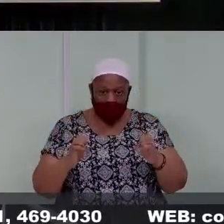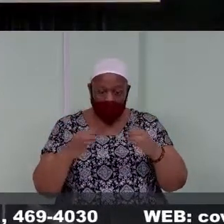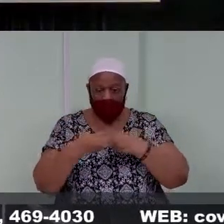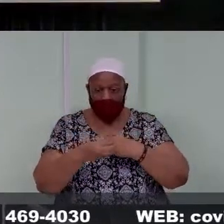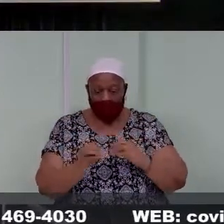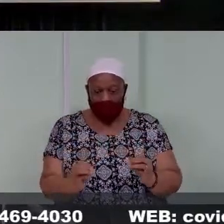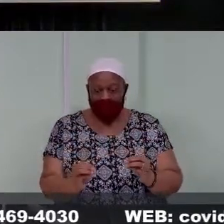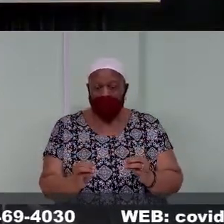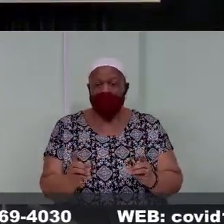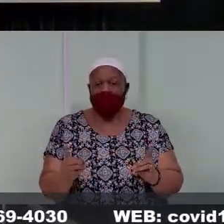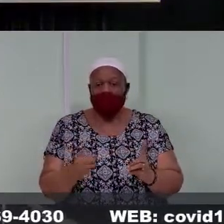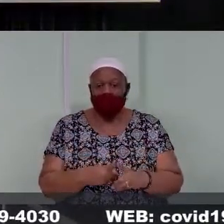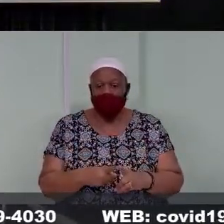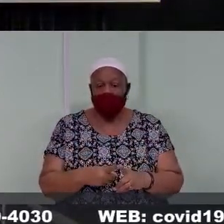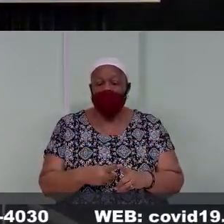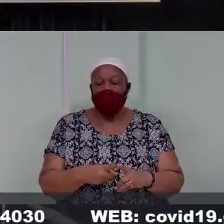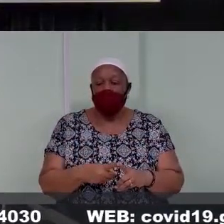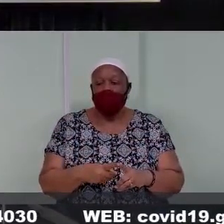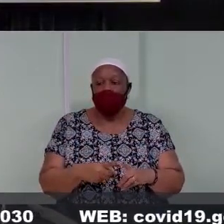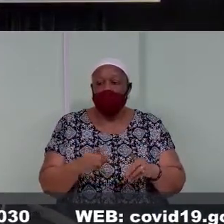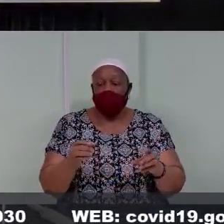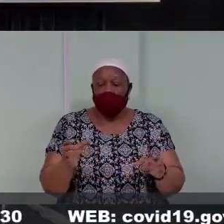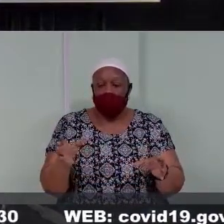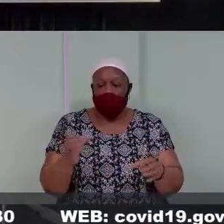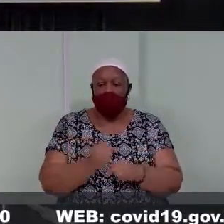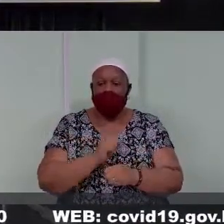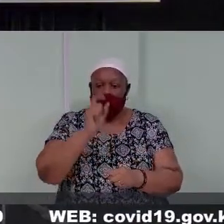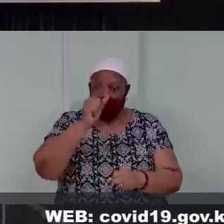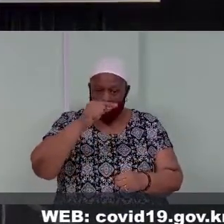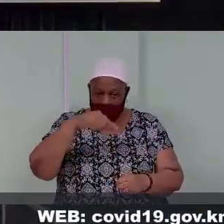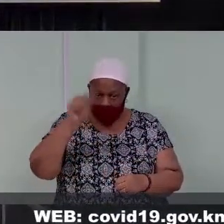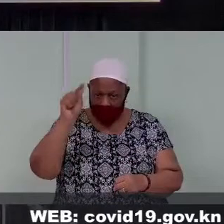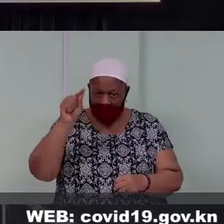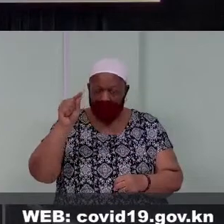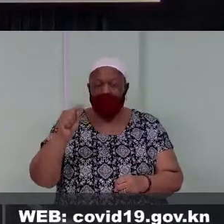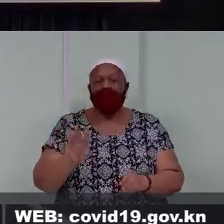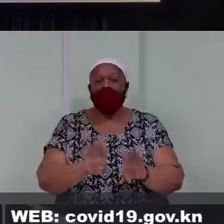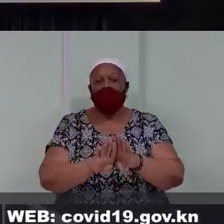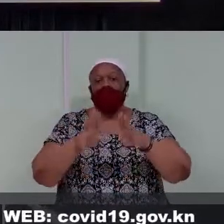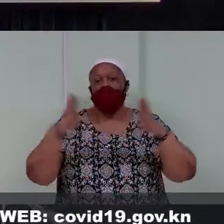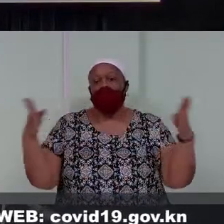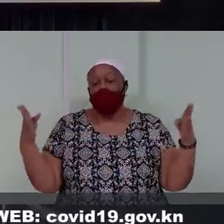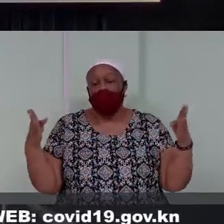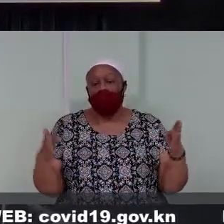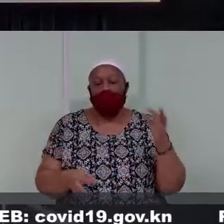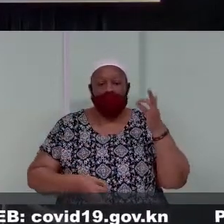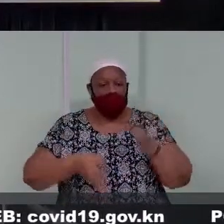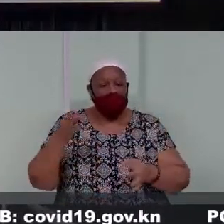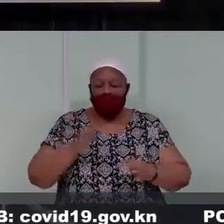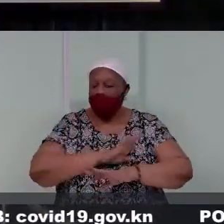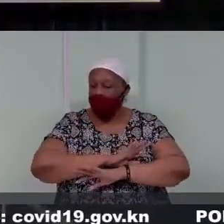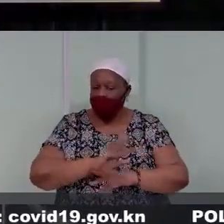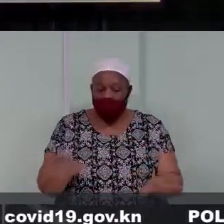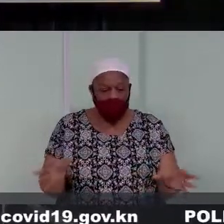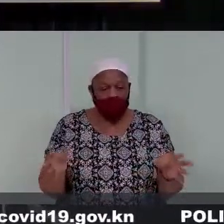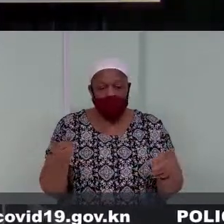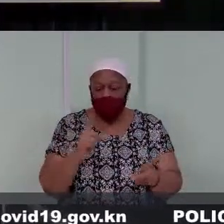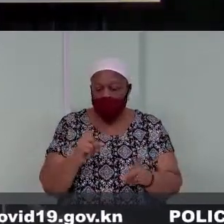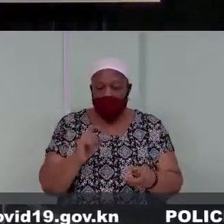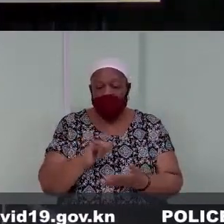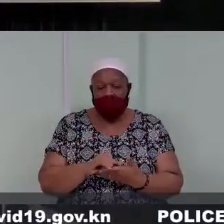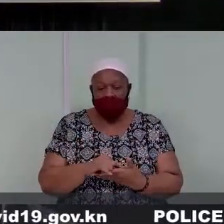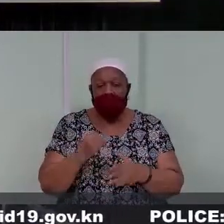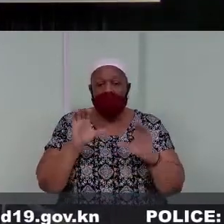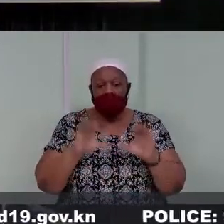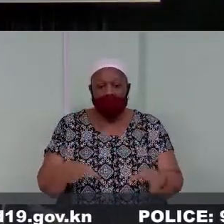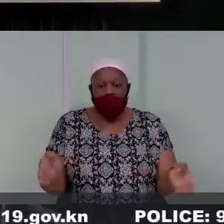approval for reopening in the form set out in Schedule 2. A privately run early